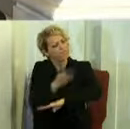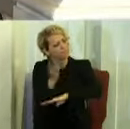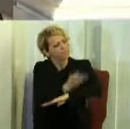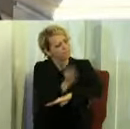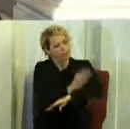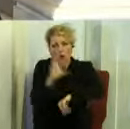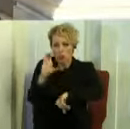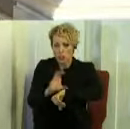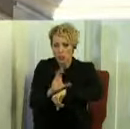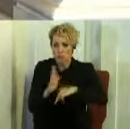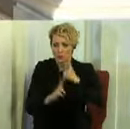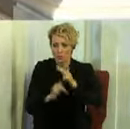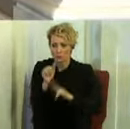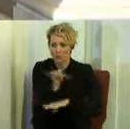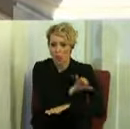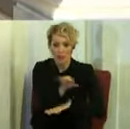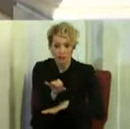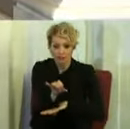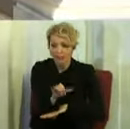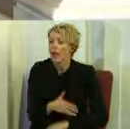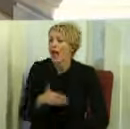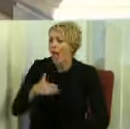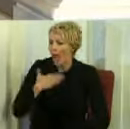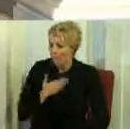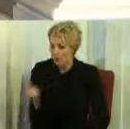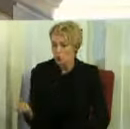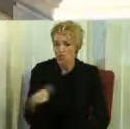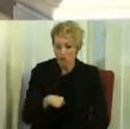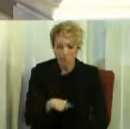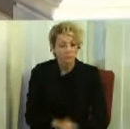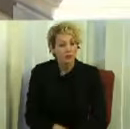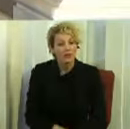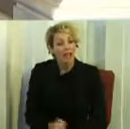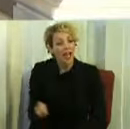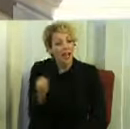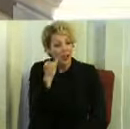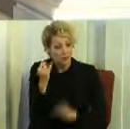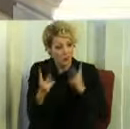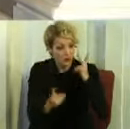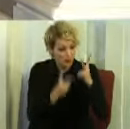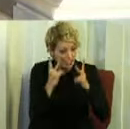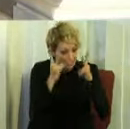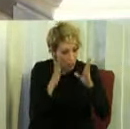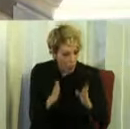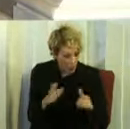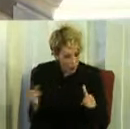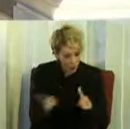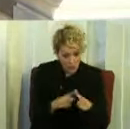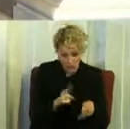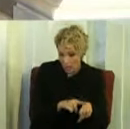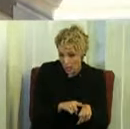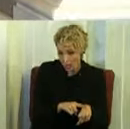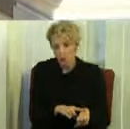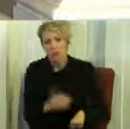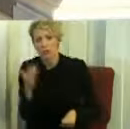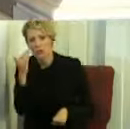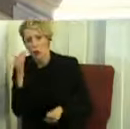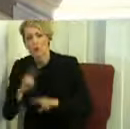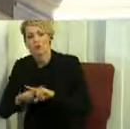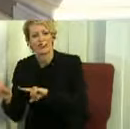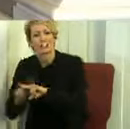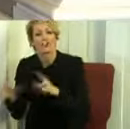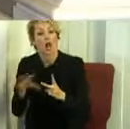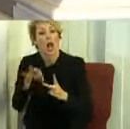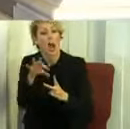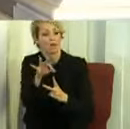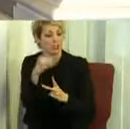that you are here today. I want to welcome you, especially if you are worshiping with us for the very first time this morning. We know that you have a choice in worshiping communities, but